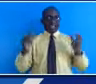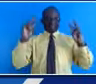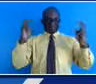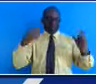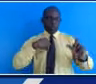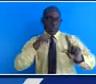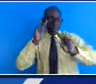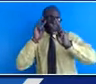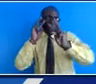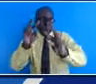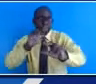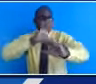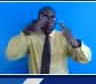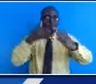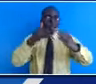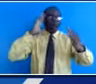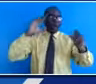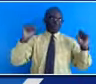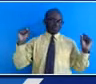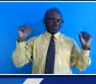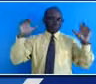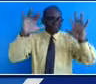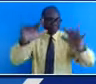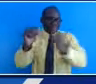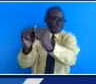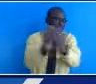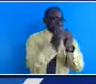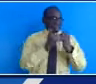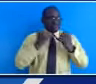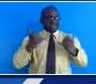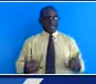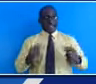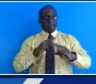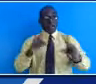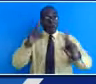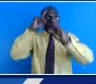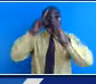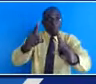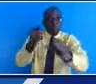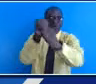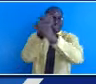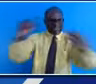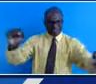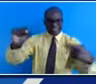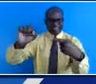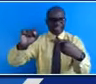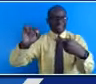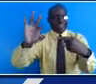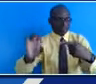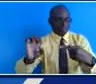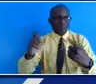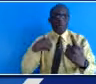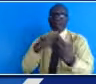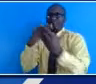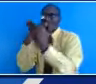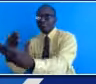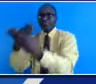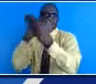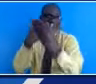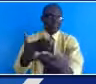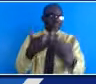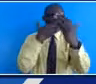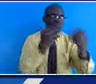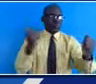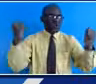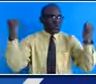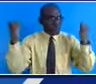the Mount Kisco business community. I'm surrounded by wonderful neighbors of other local business owners trying their